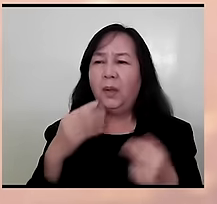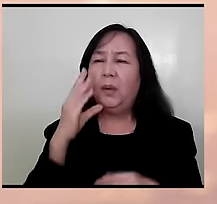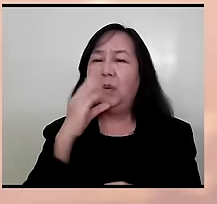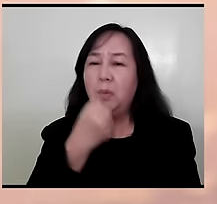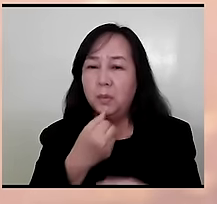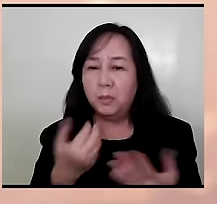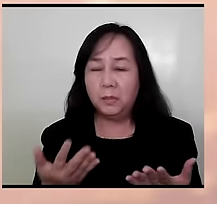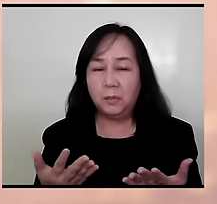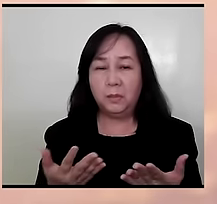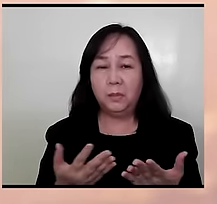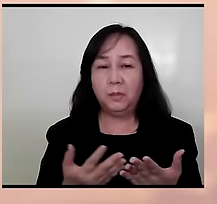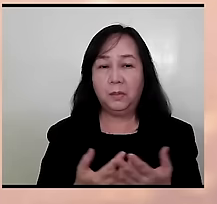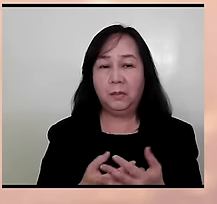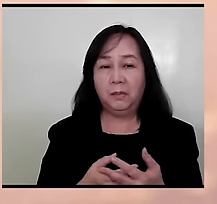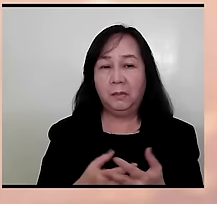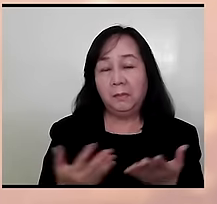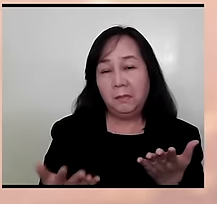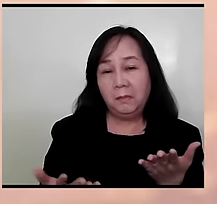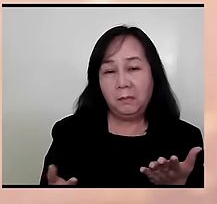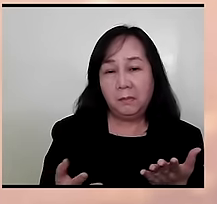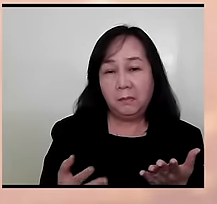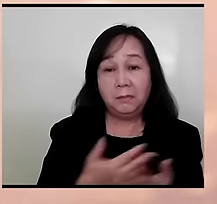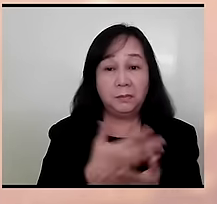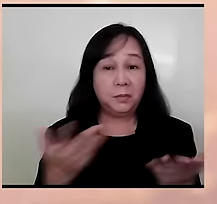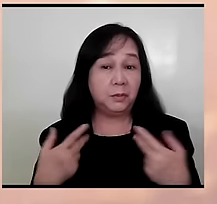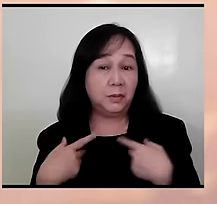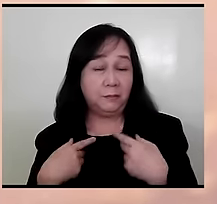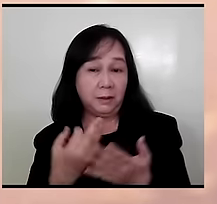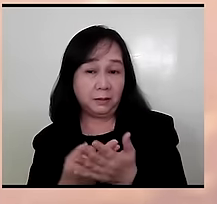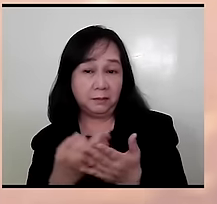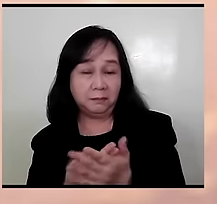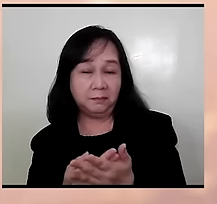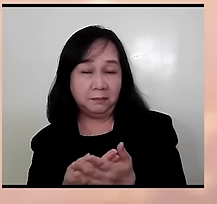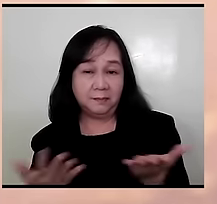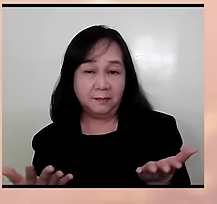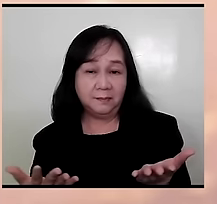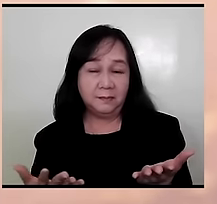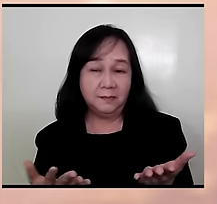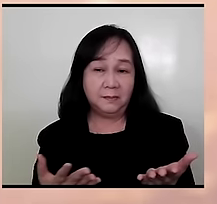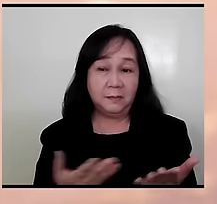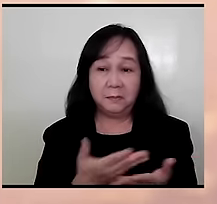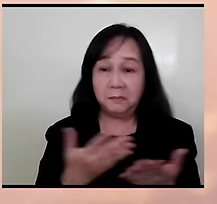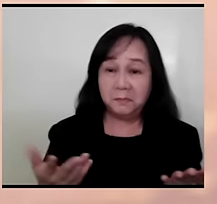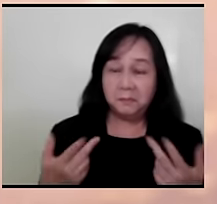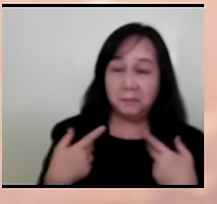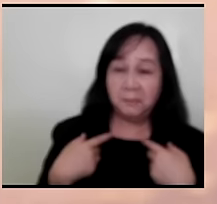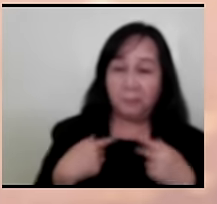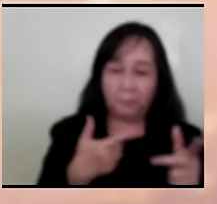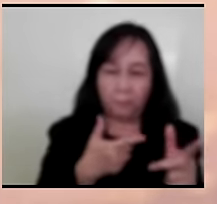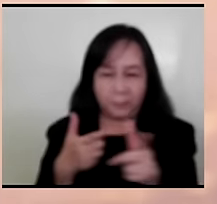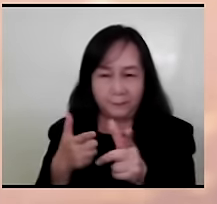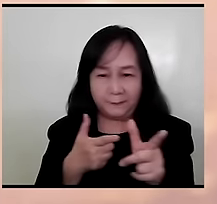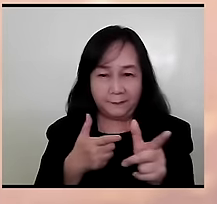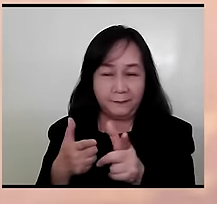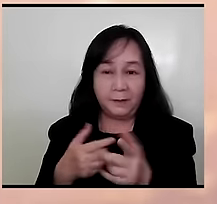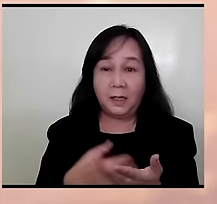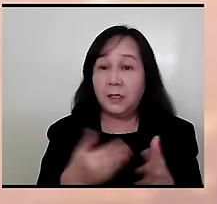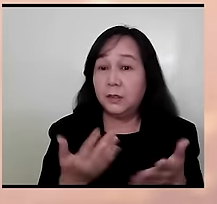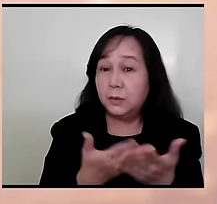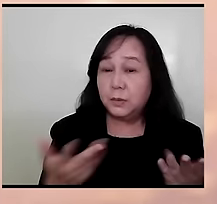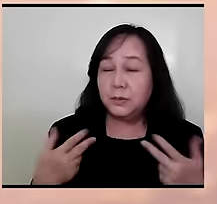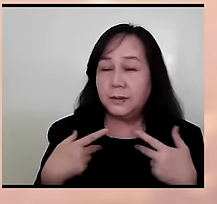wins? Well, those who have money, those who have weapons, those